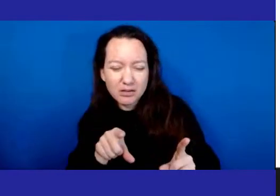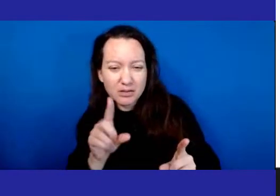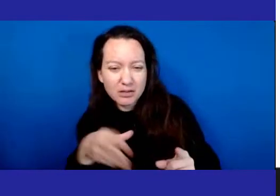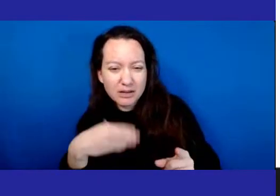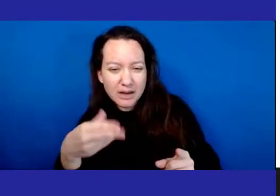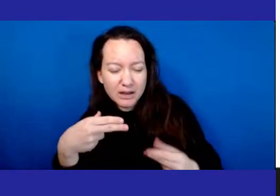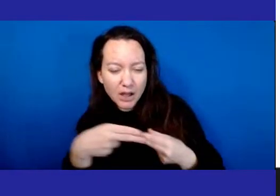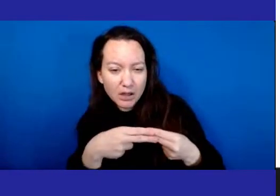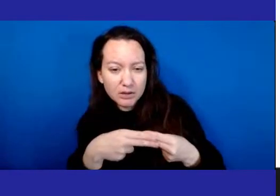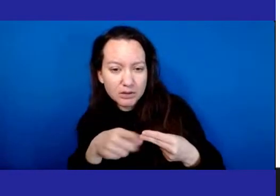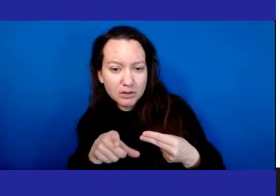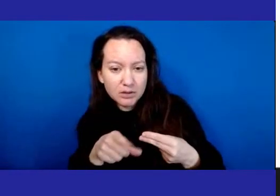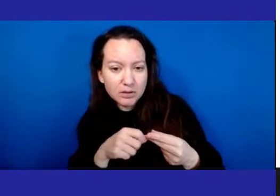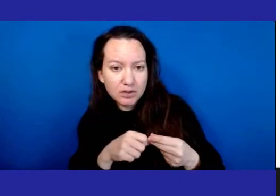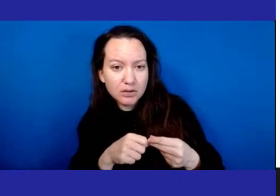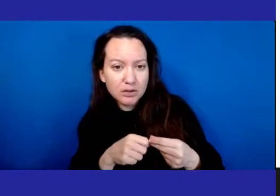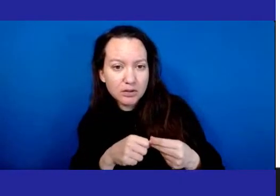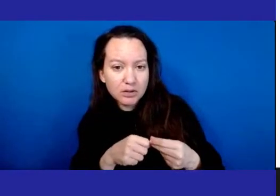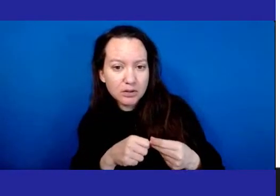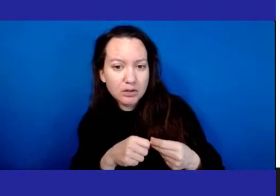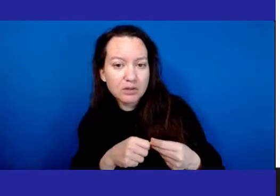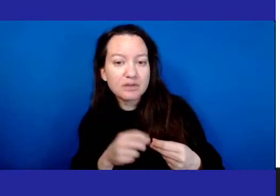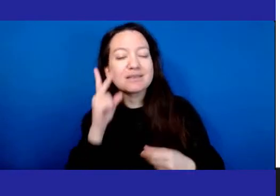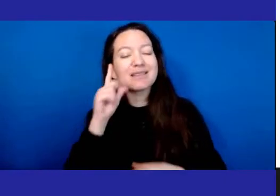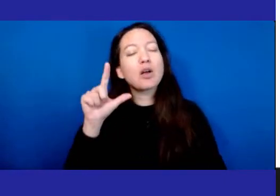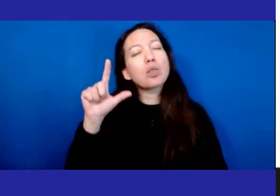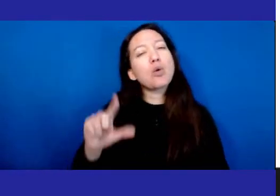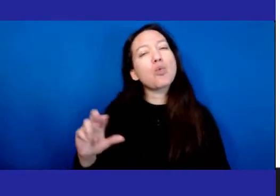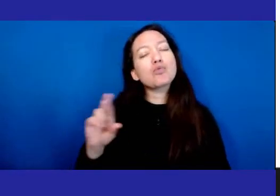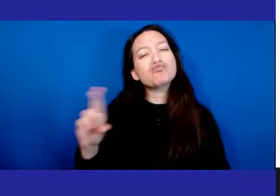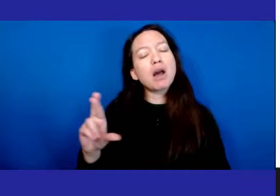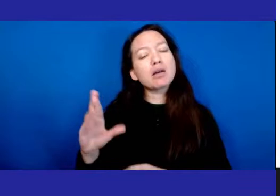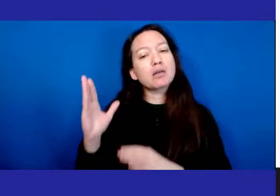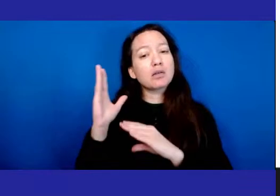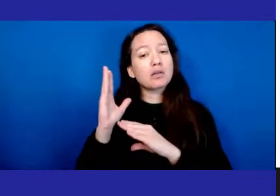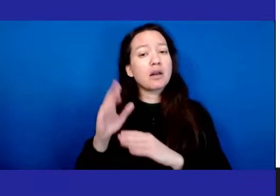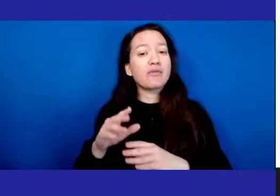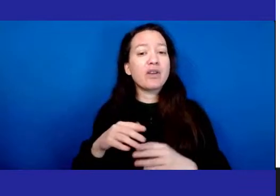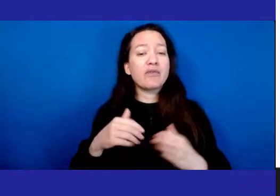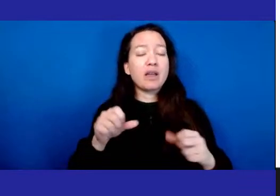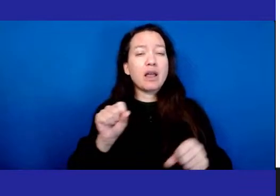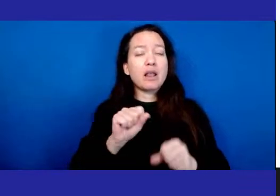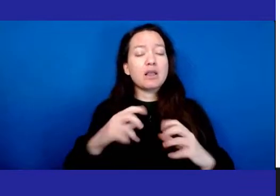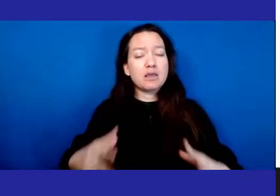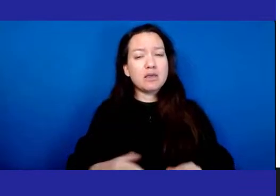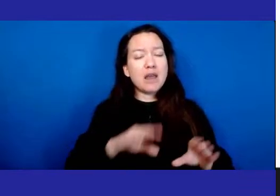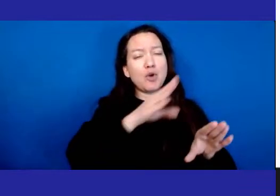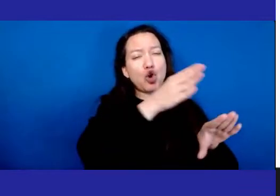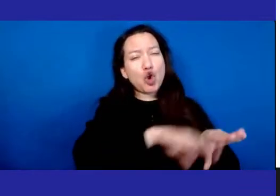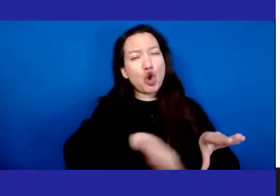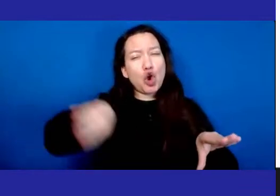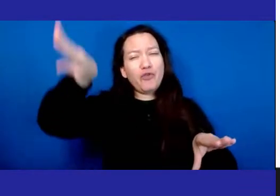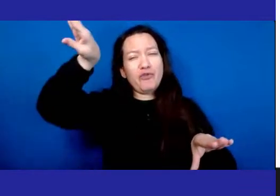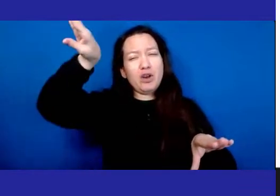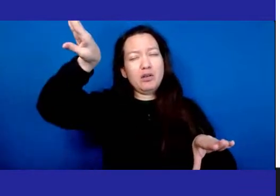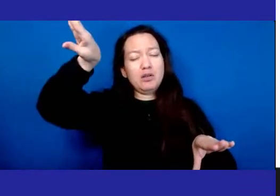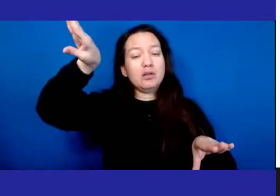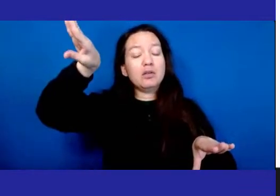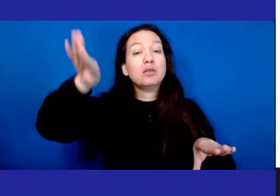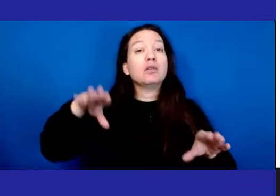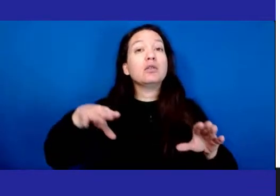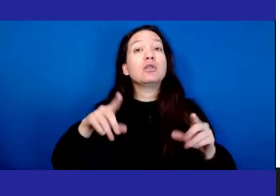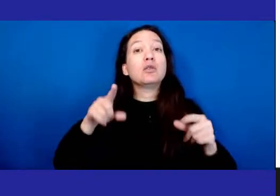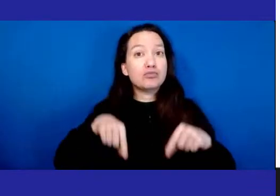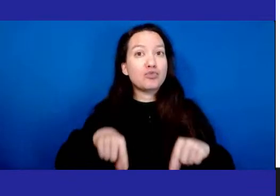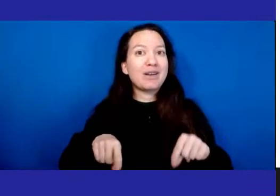one? So in the lower right, you see there's a labor curve. So if an exam happens, that will